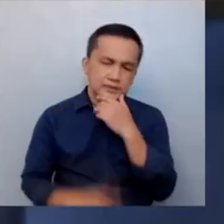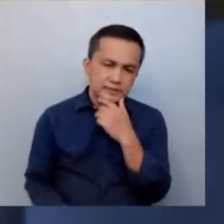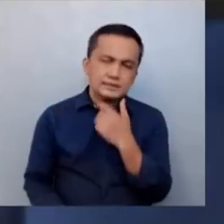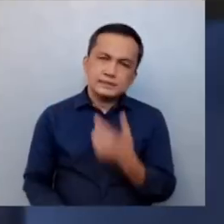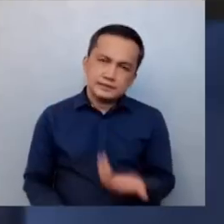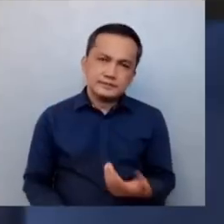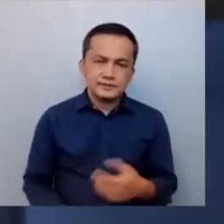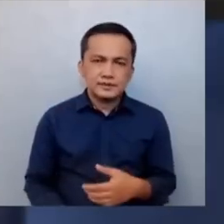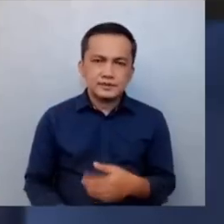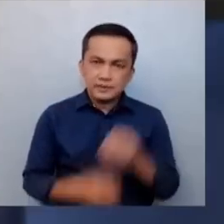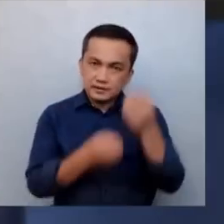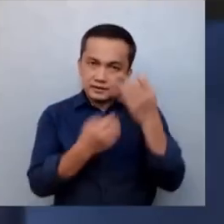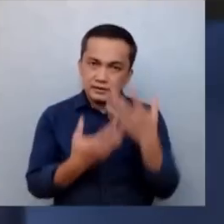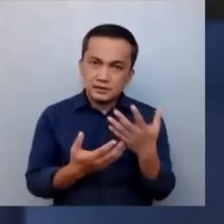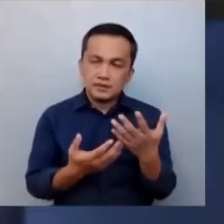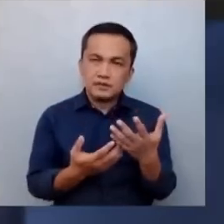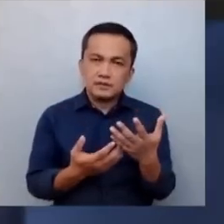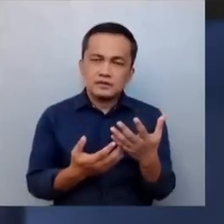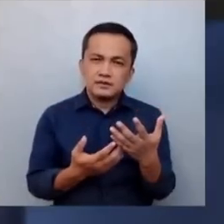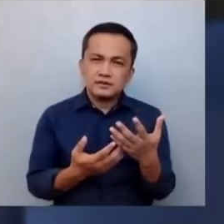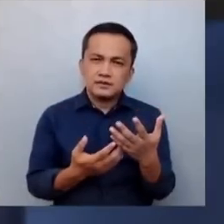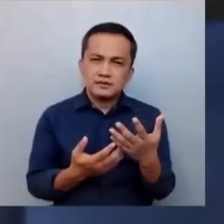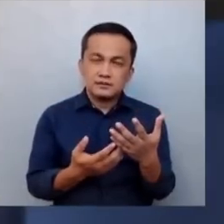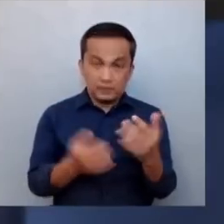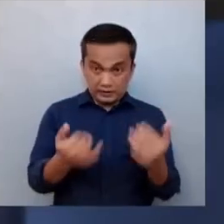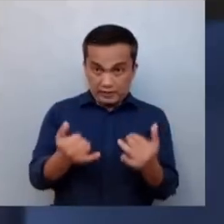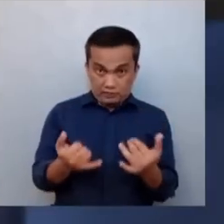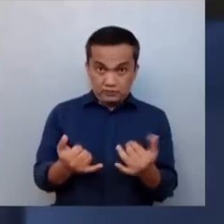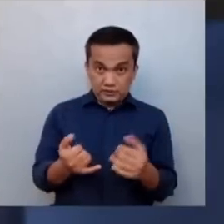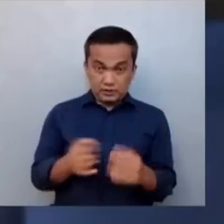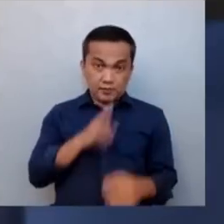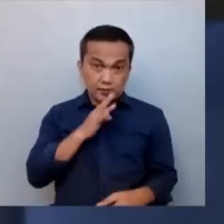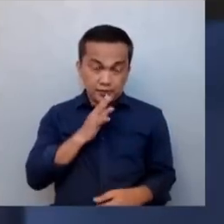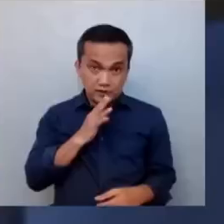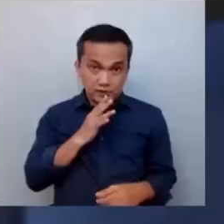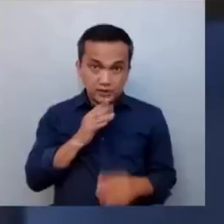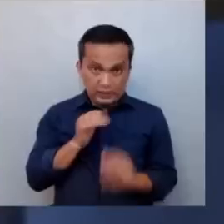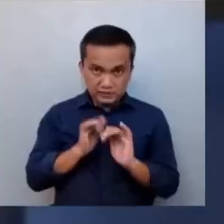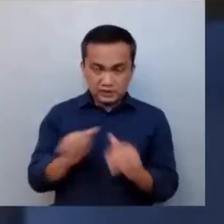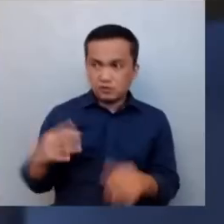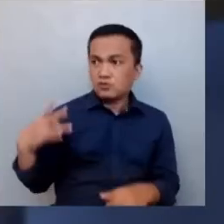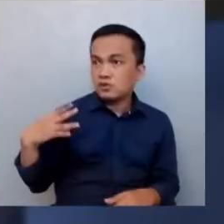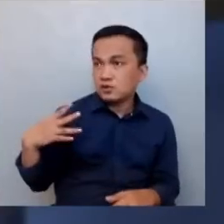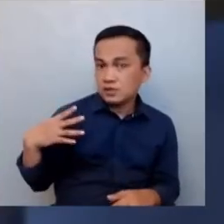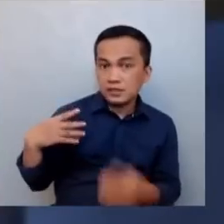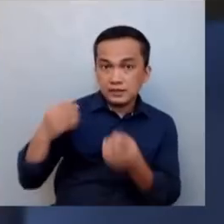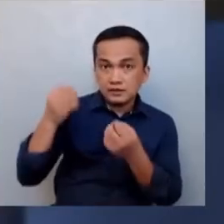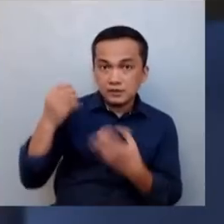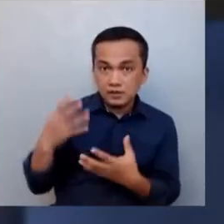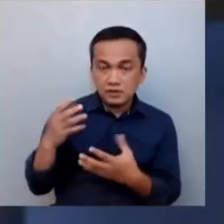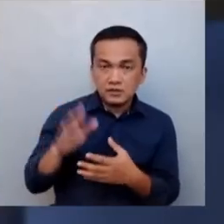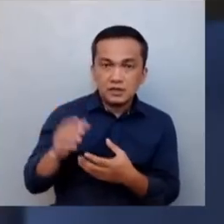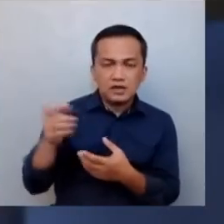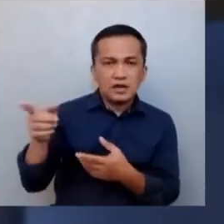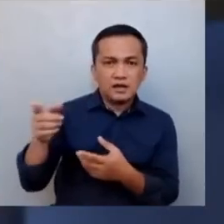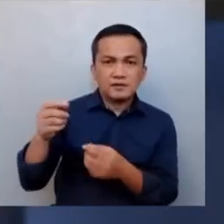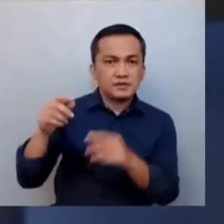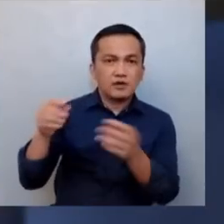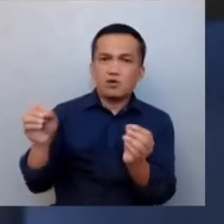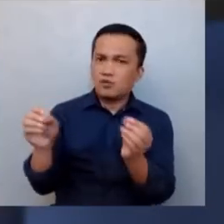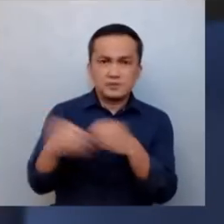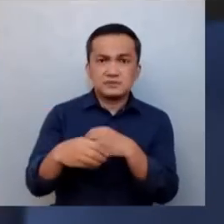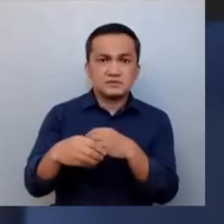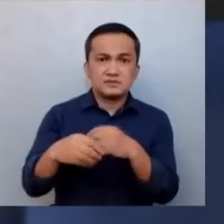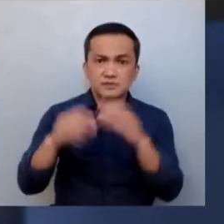this information right now, like what I said, we're still trying to get information from palace officials on